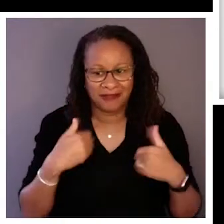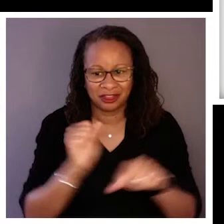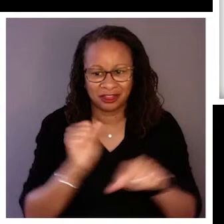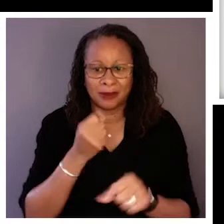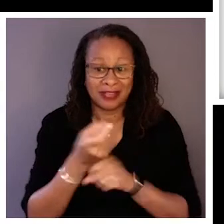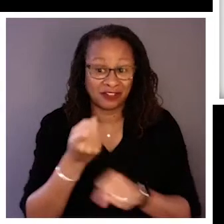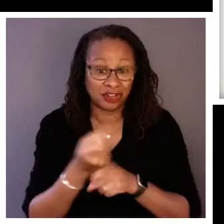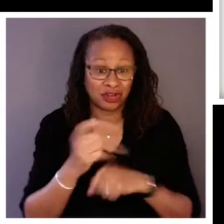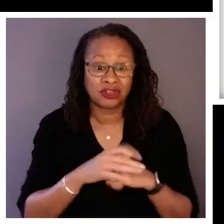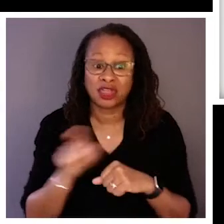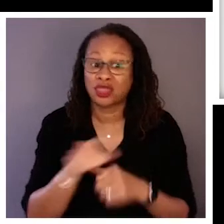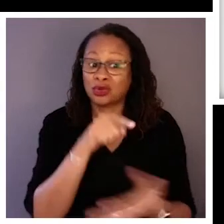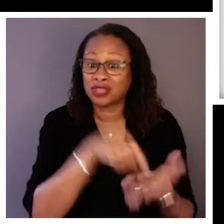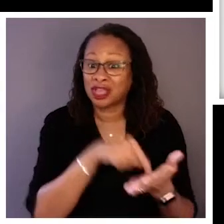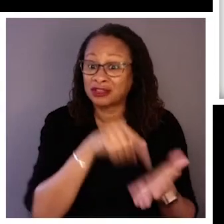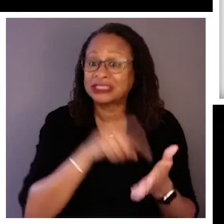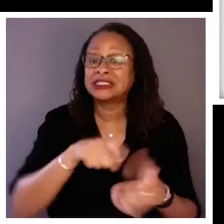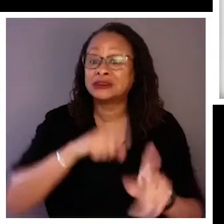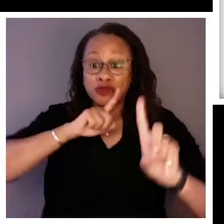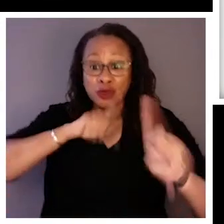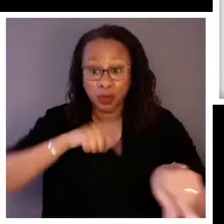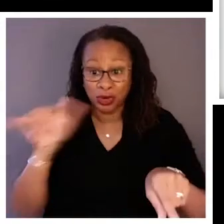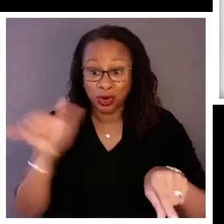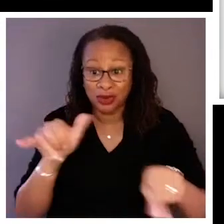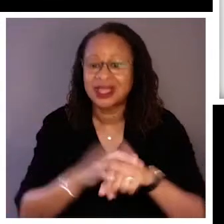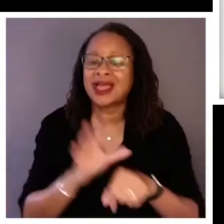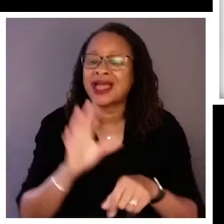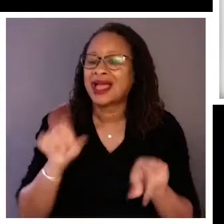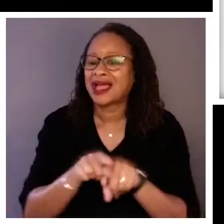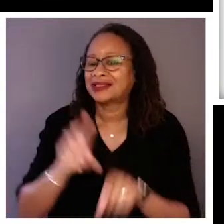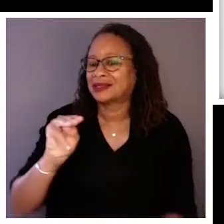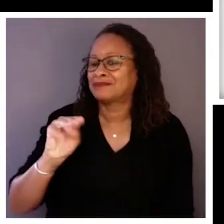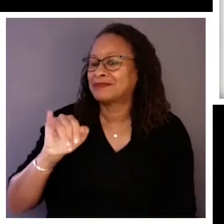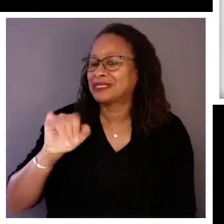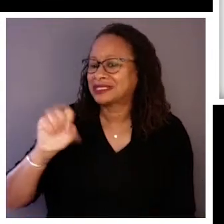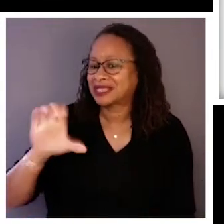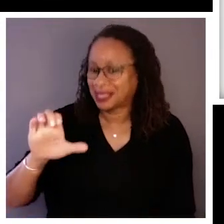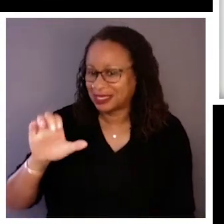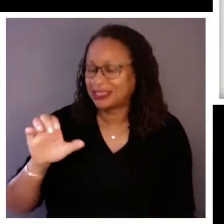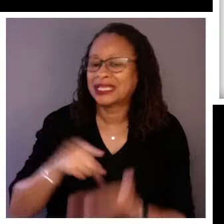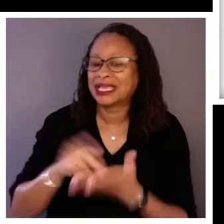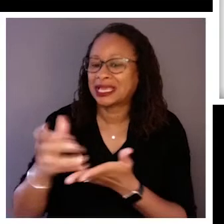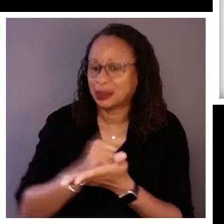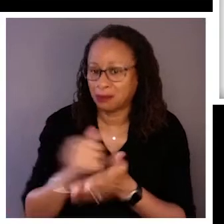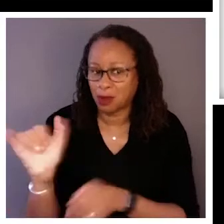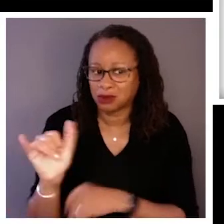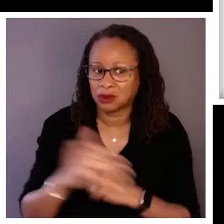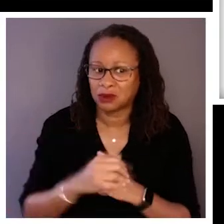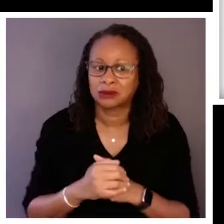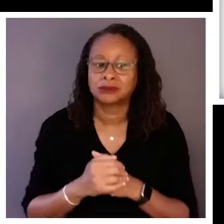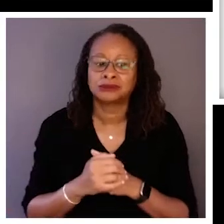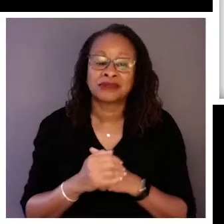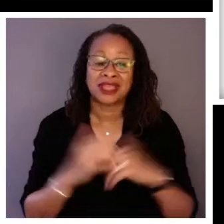those earnings have to be reported as miscellaneous income as well. And there's a category here, scholarships, awards,